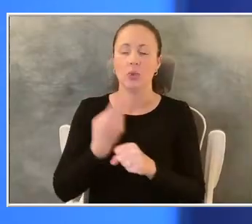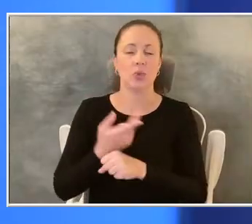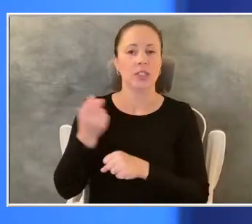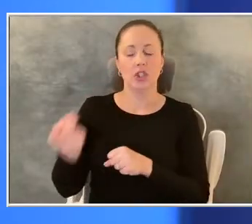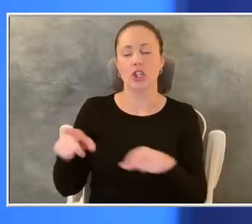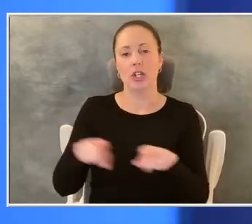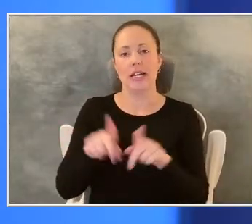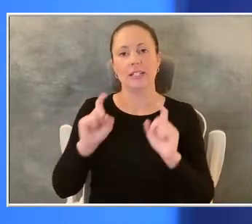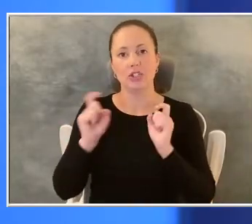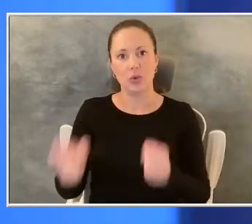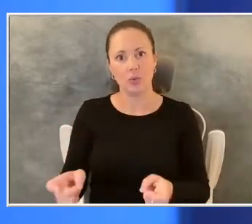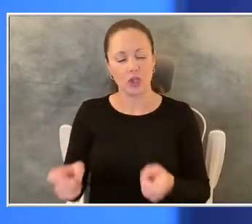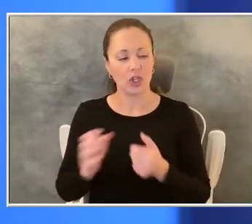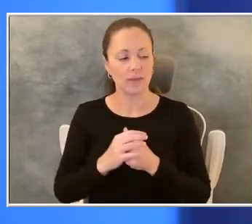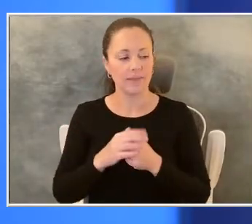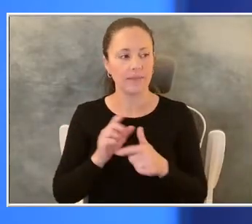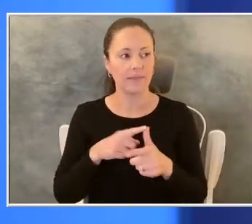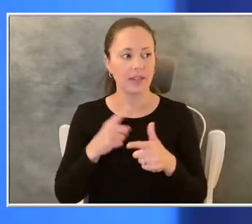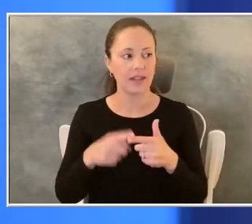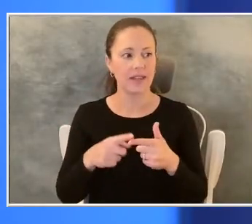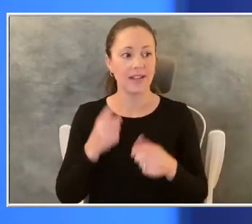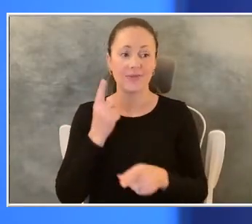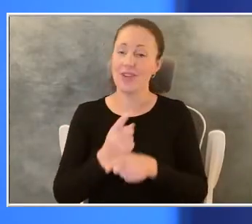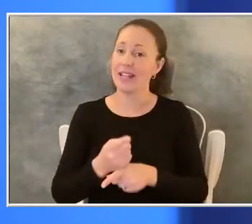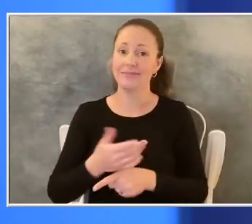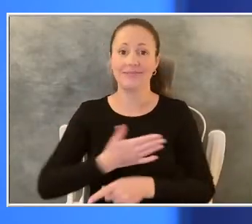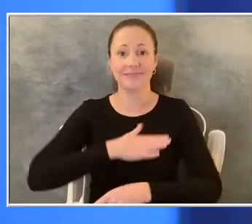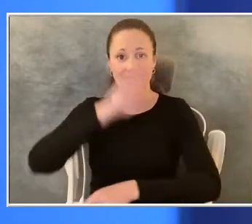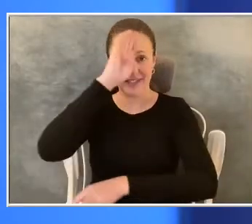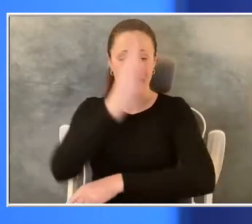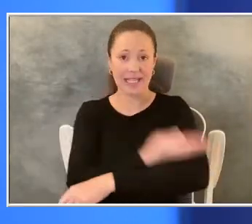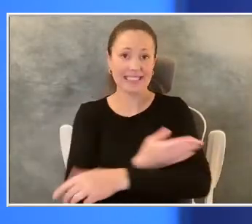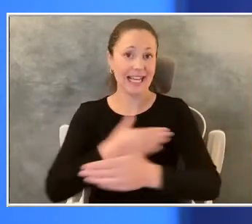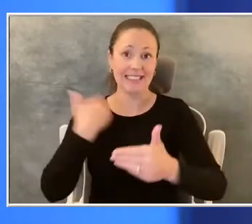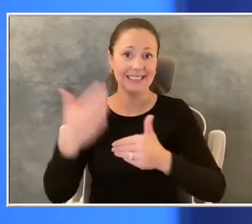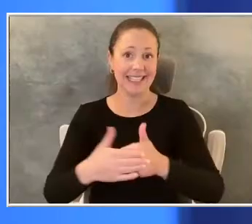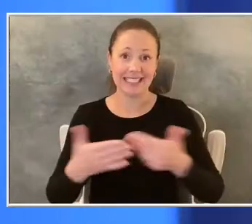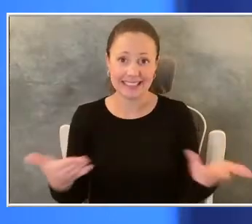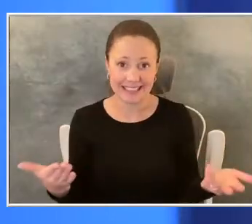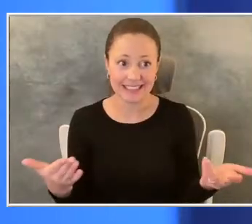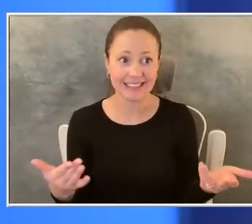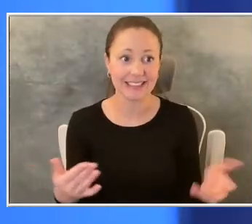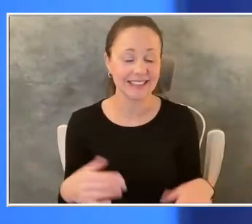donor. And then then came to Sal, and